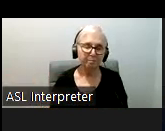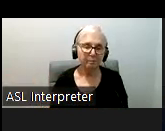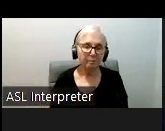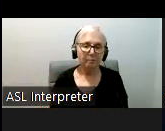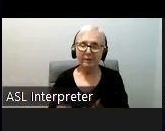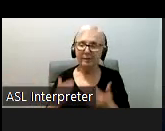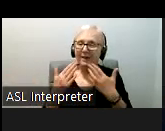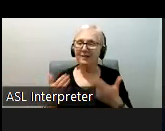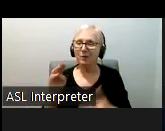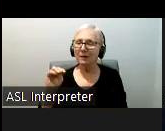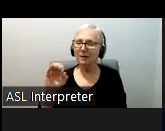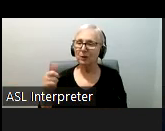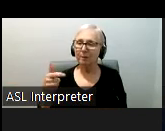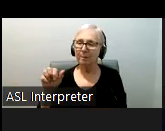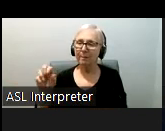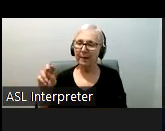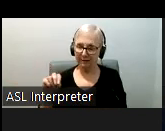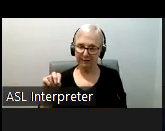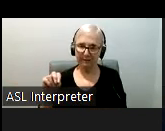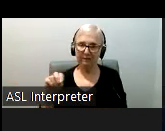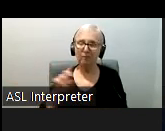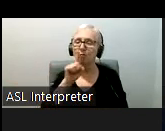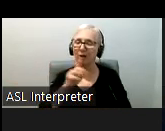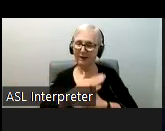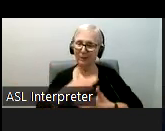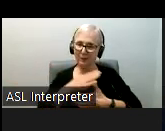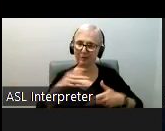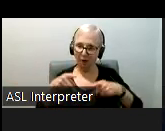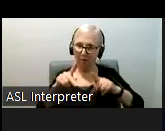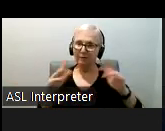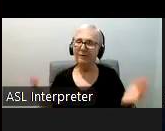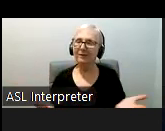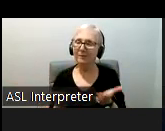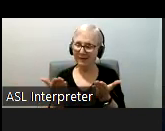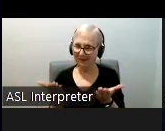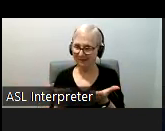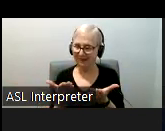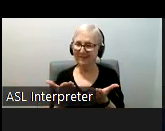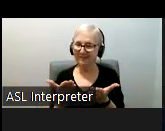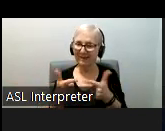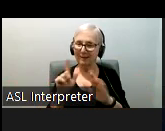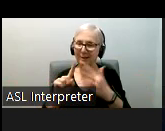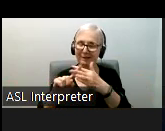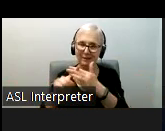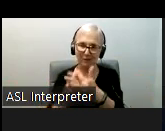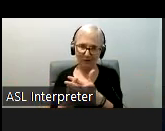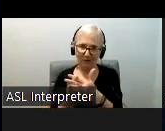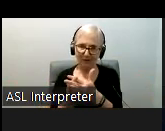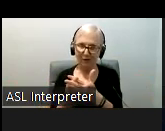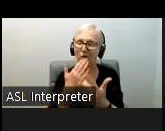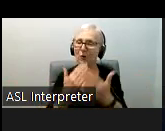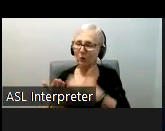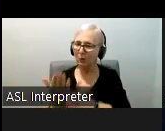Thanks so much, Megan, and really appreciate the opportunity to be here. So let me get started with good morning,